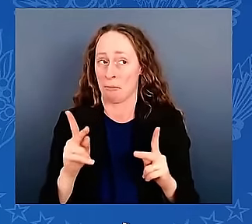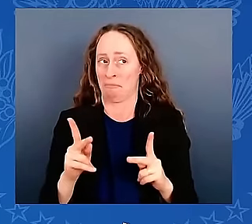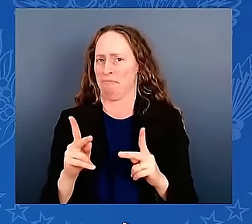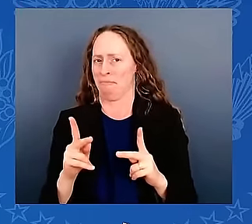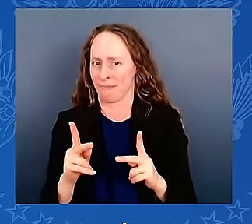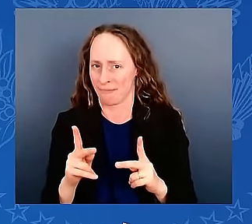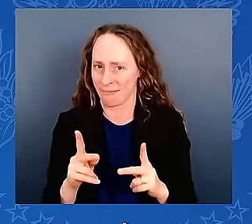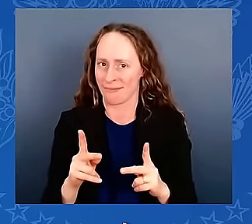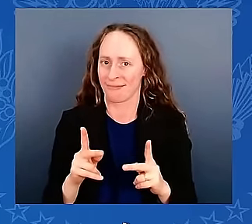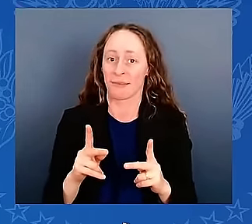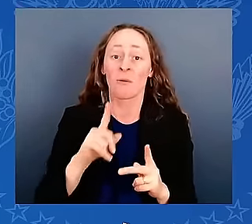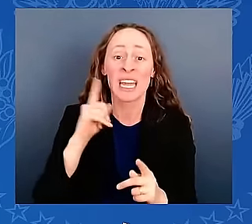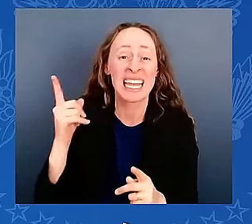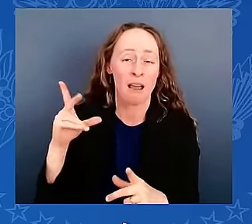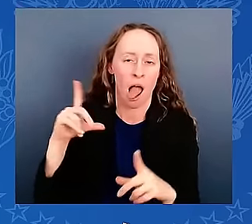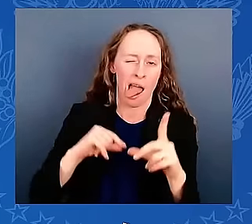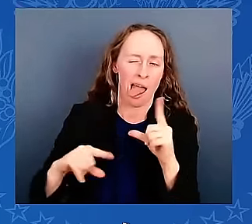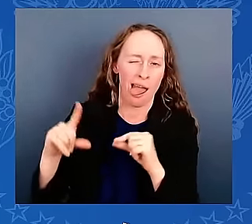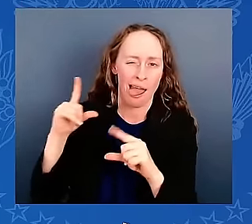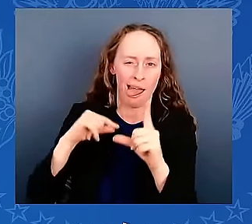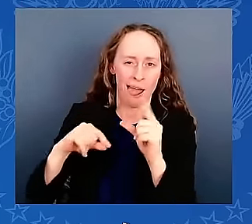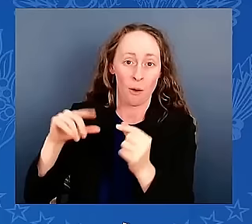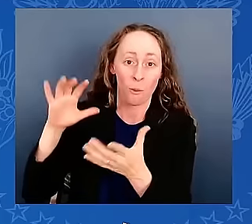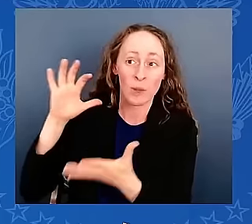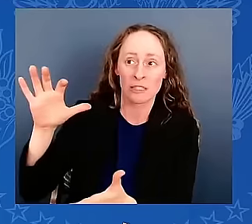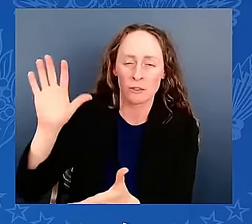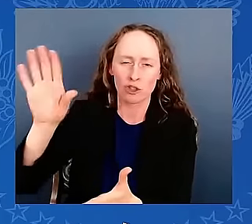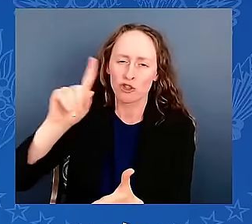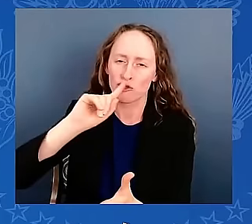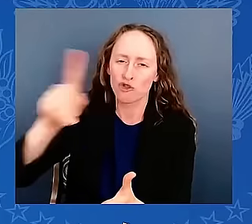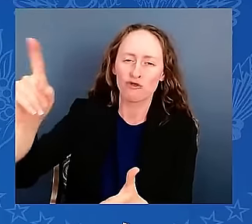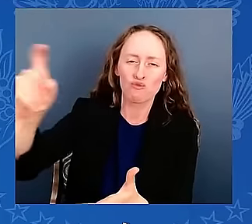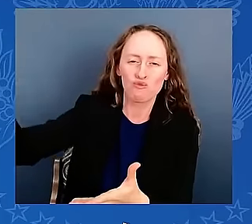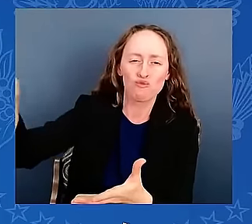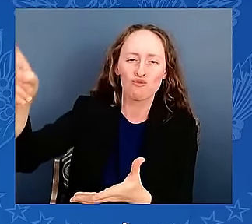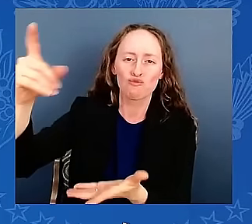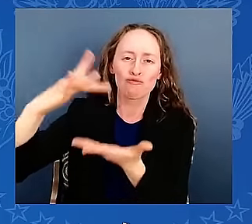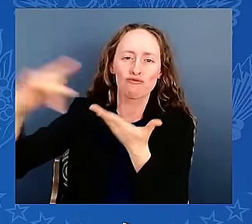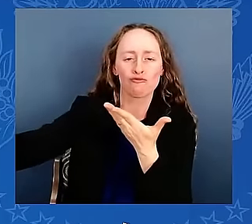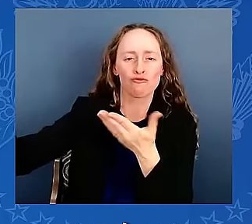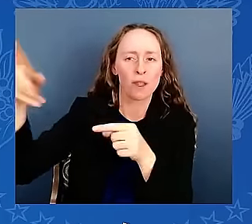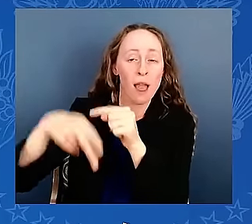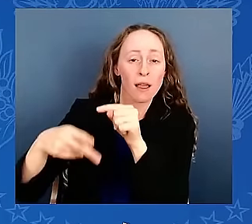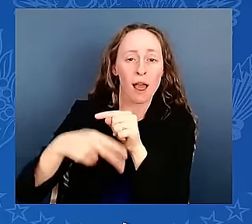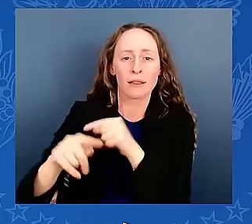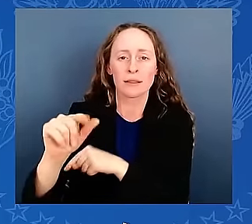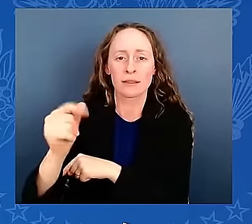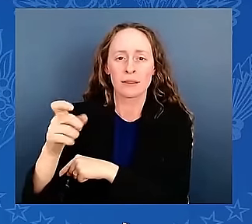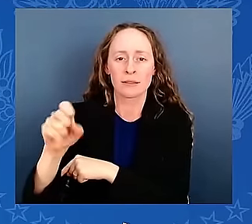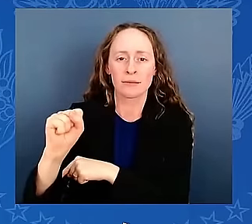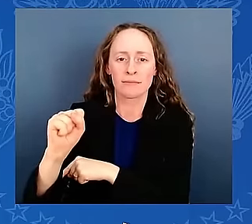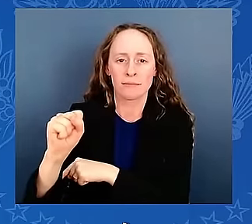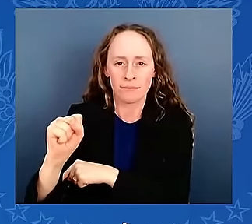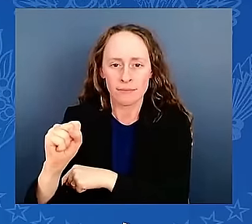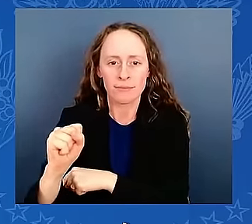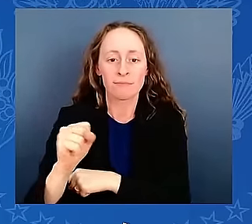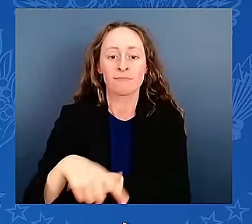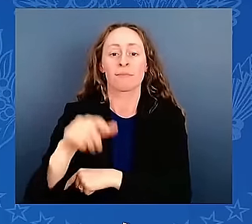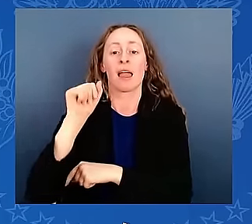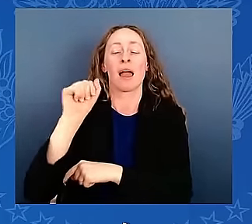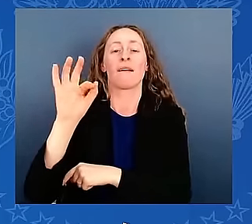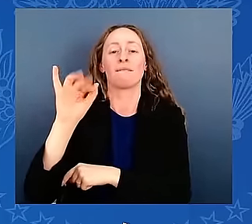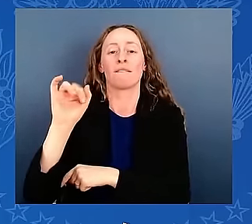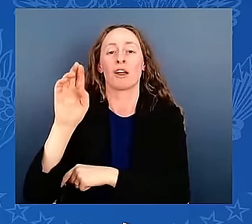cut. They've already eviscerated affirmative action. They'd also decimate